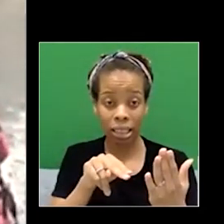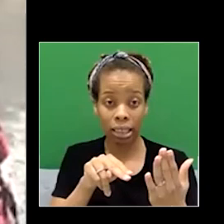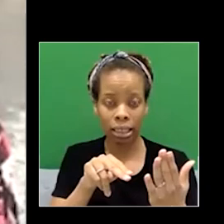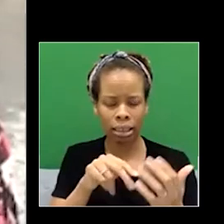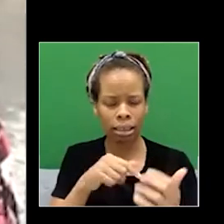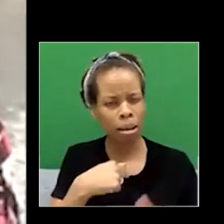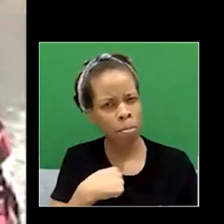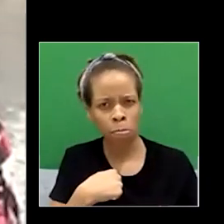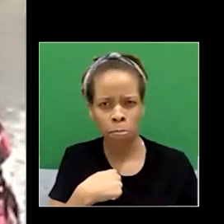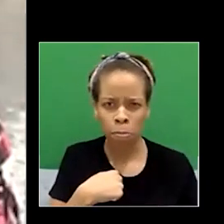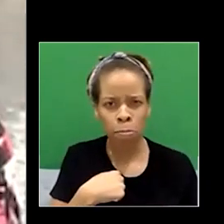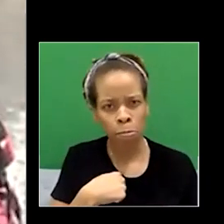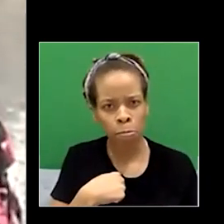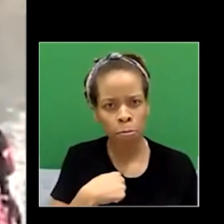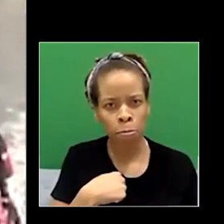I don't know. I think